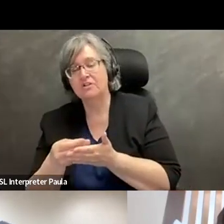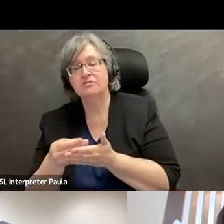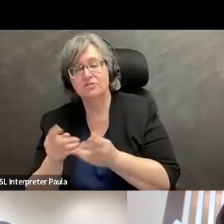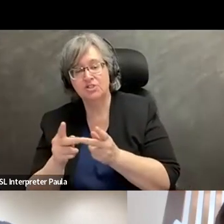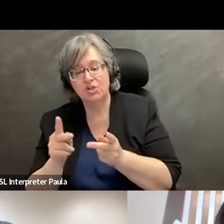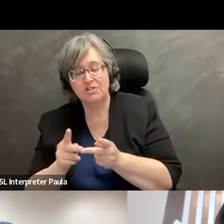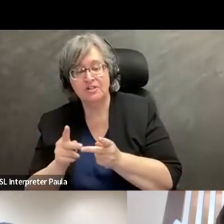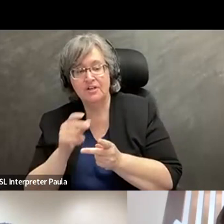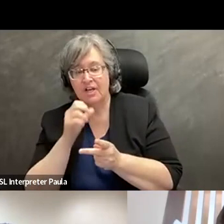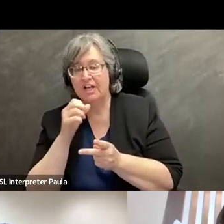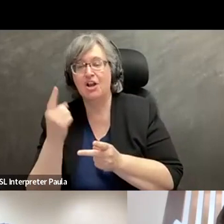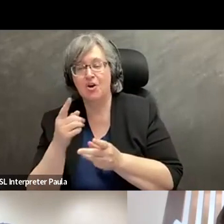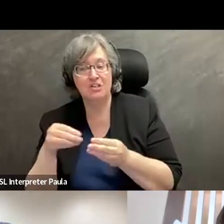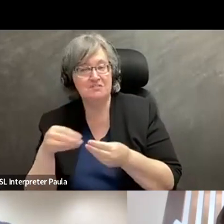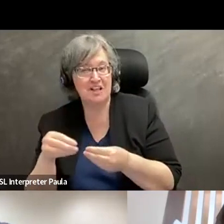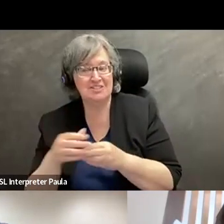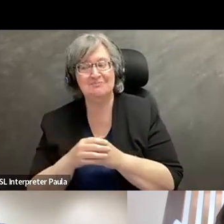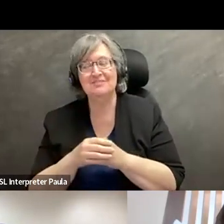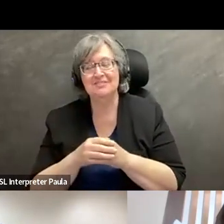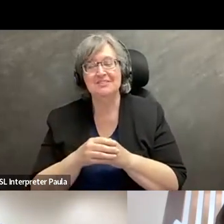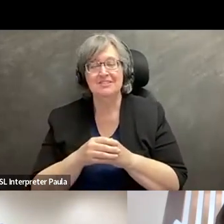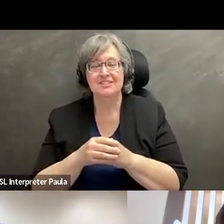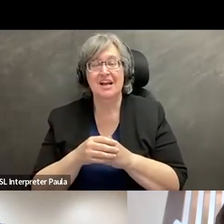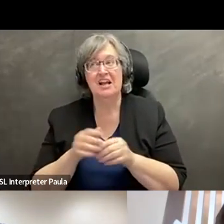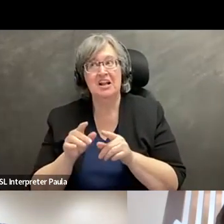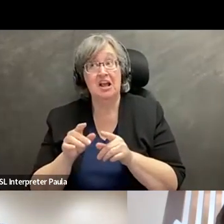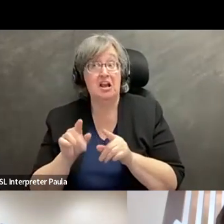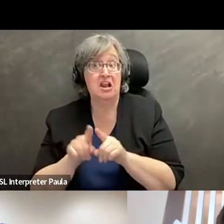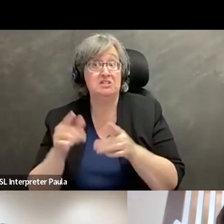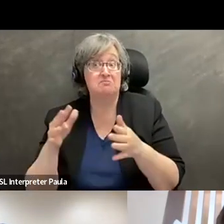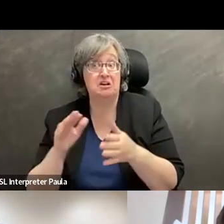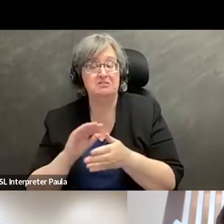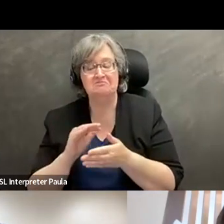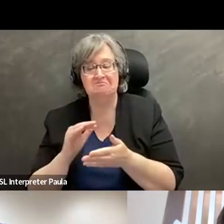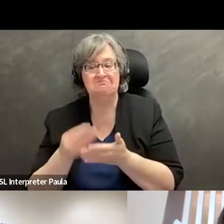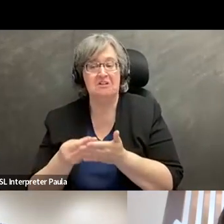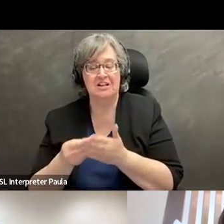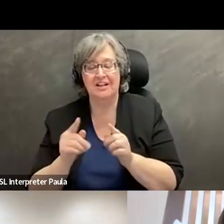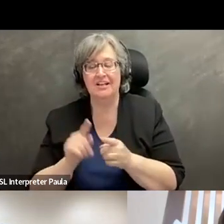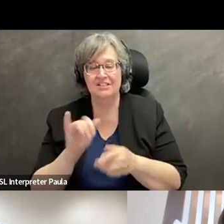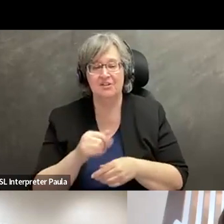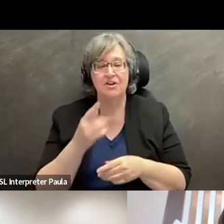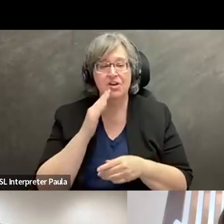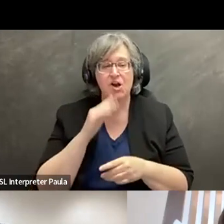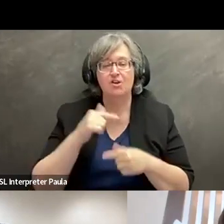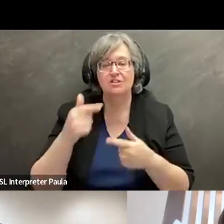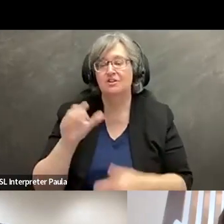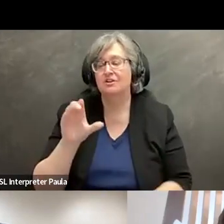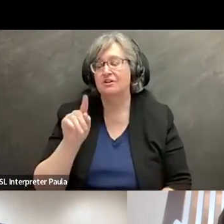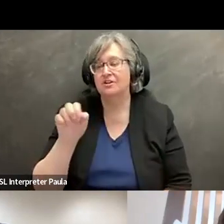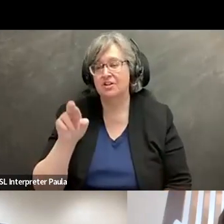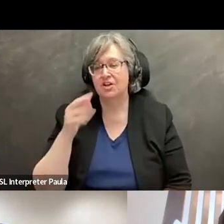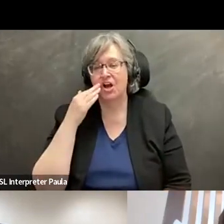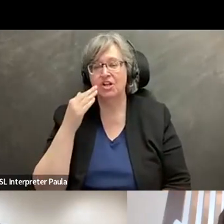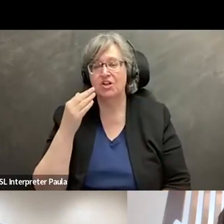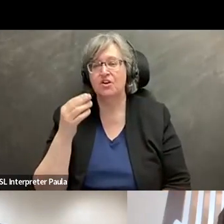not always as flexible and as plentiful as this one. And I'm going to toss it to Carter because I know Carter and Tony